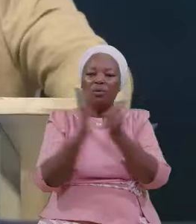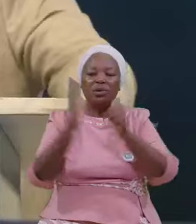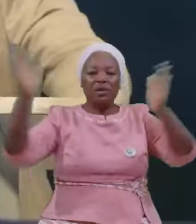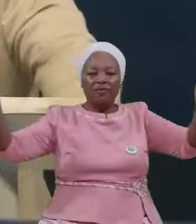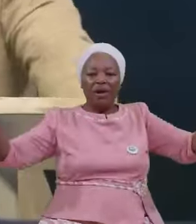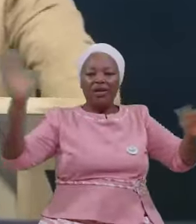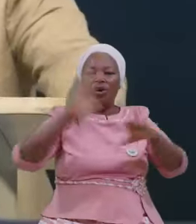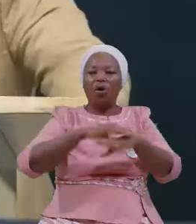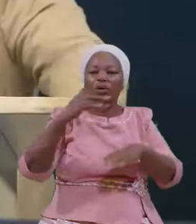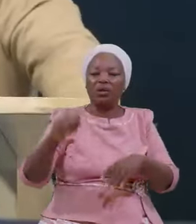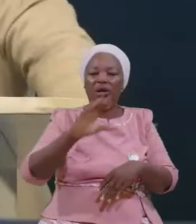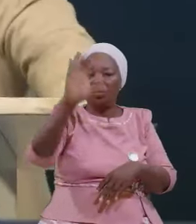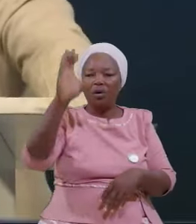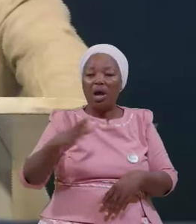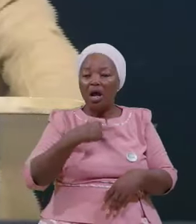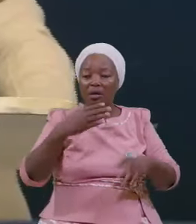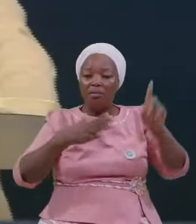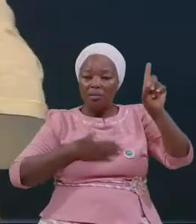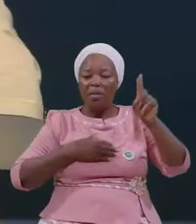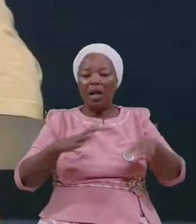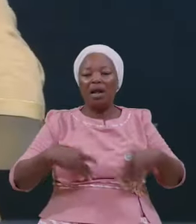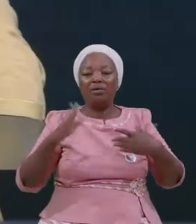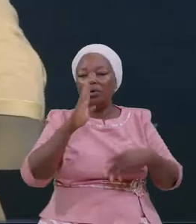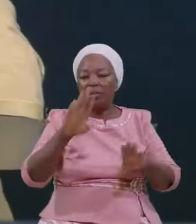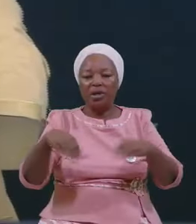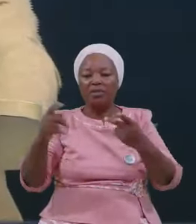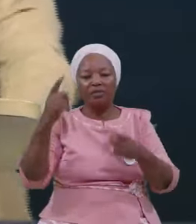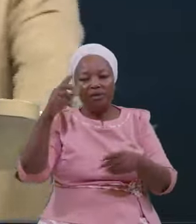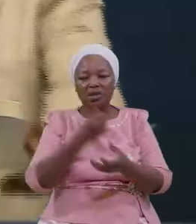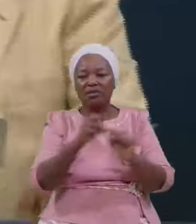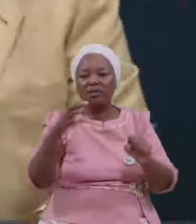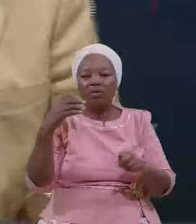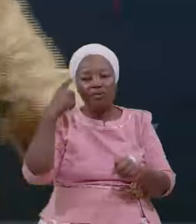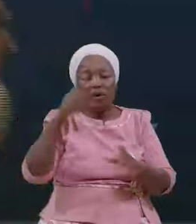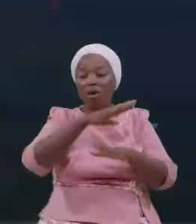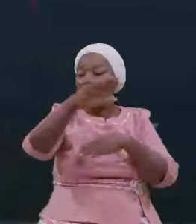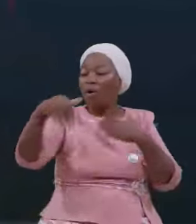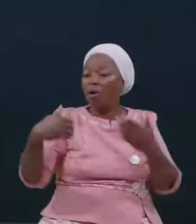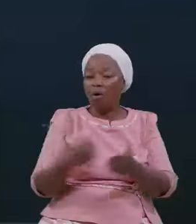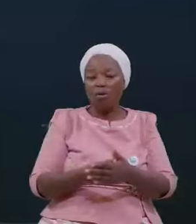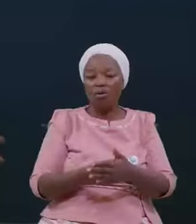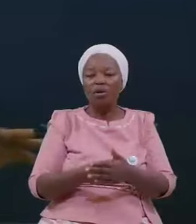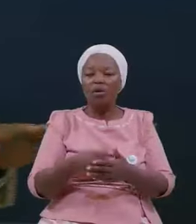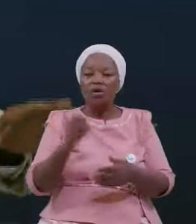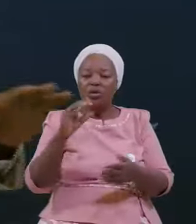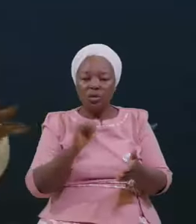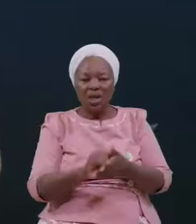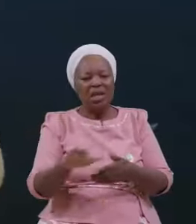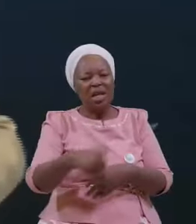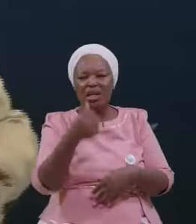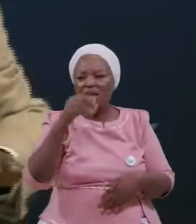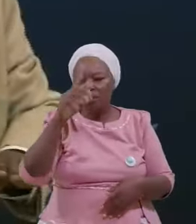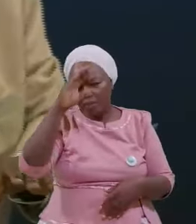be given for the salvation of the whole of humanity, so that whosoever